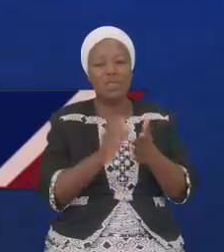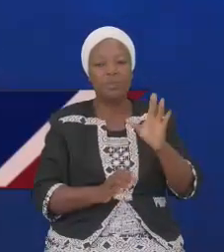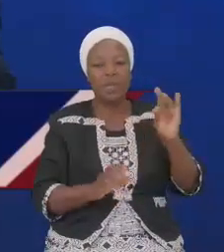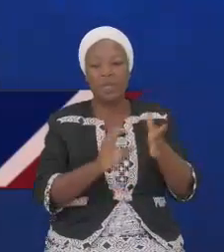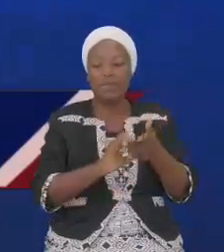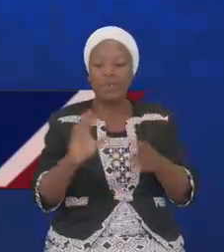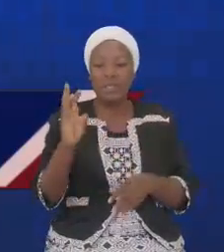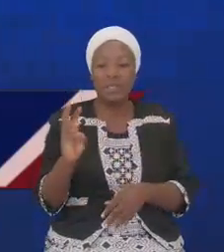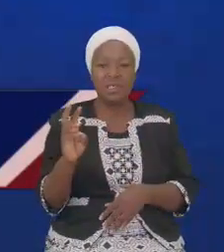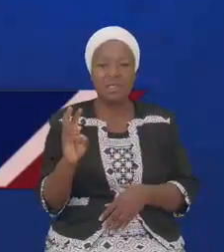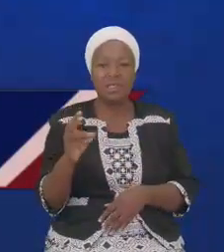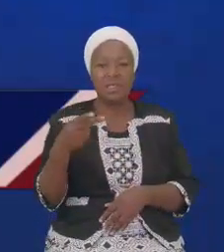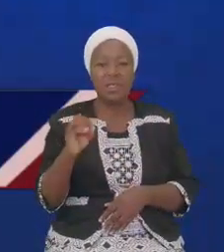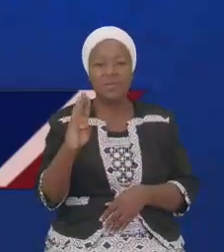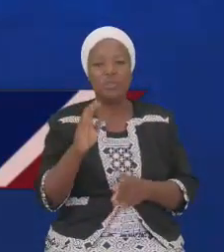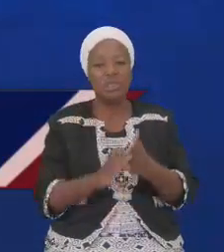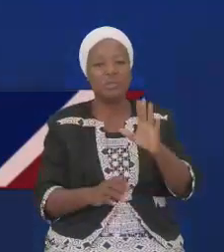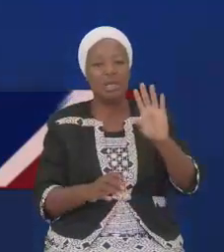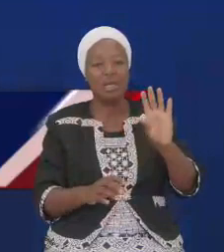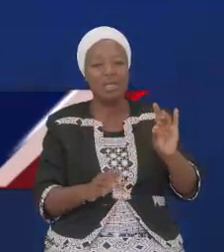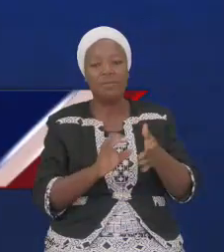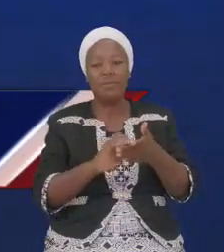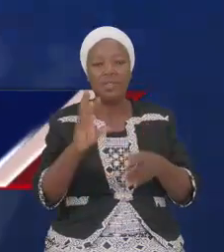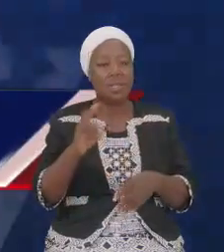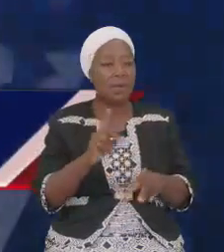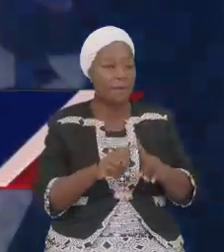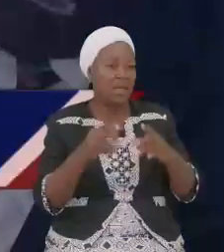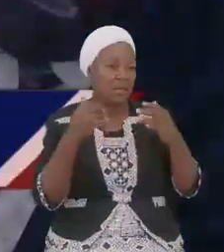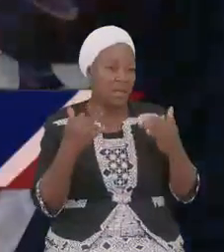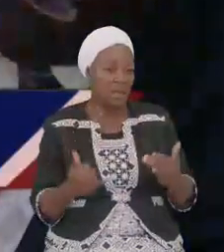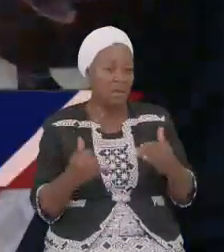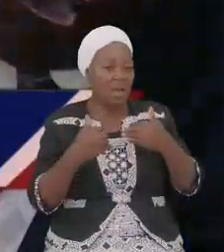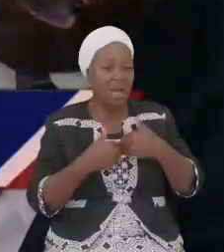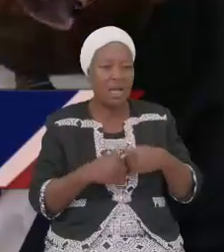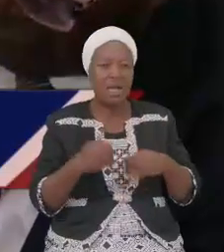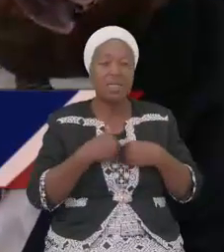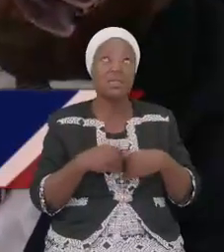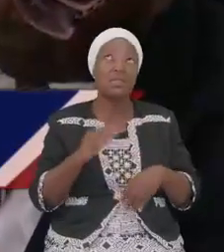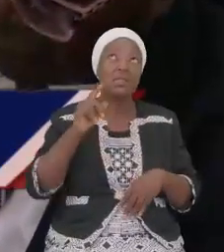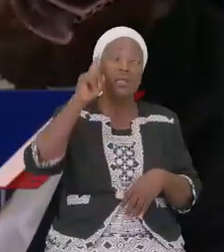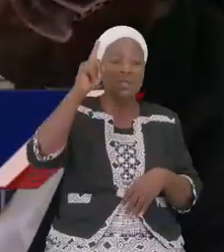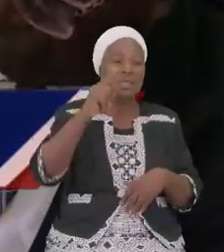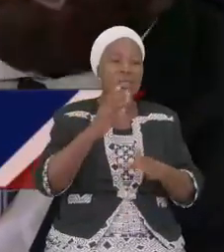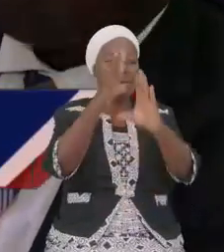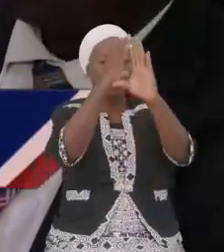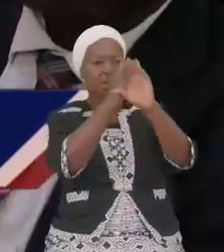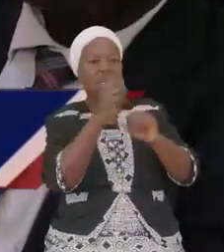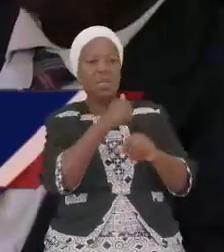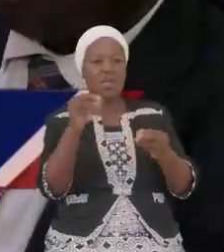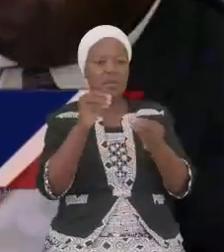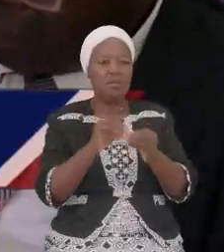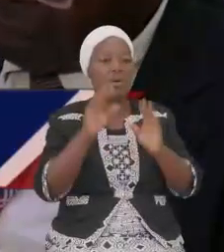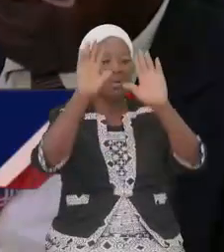6. Hebrews chapter 8, verse 6. But now, as he obtained a more